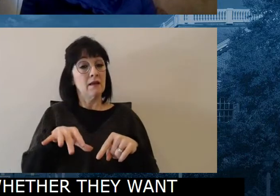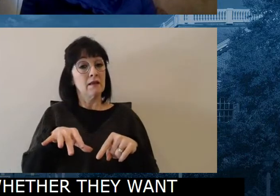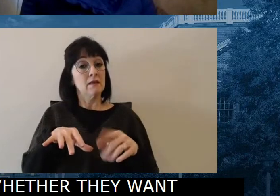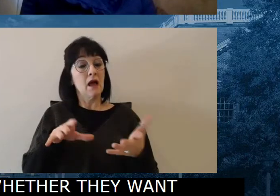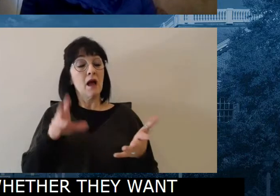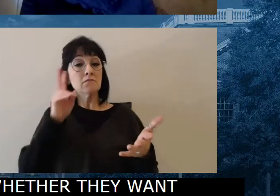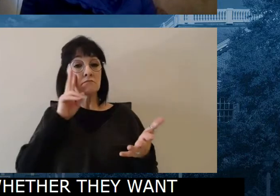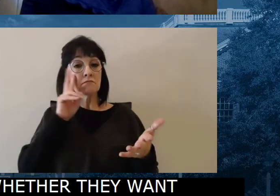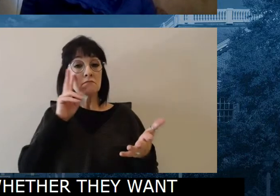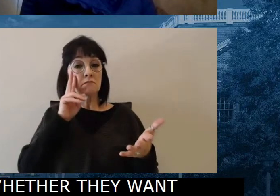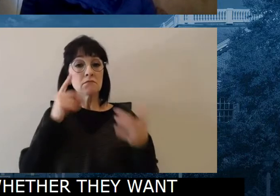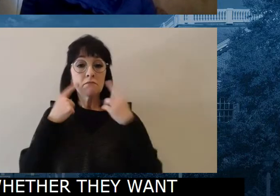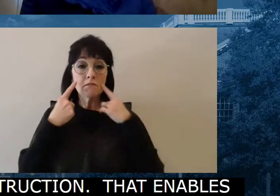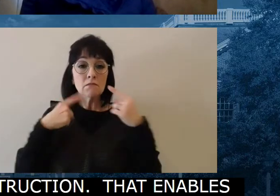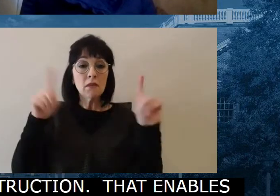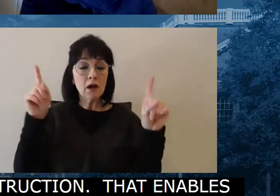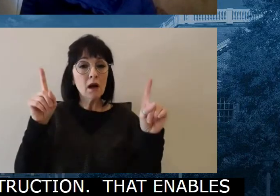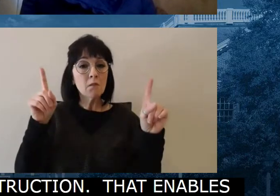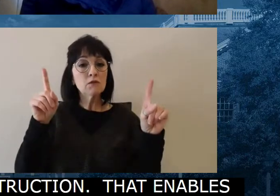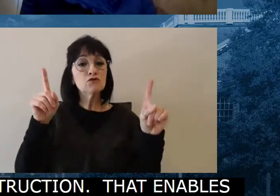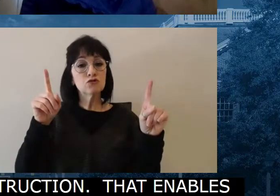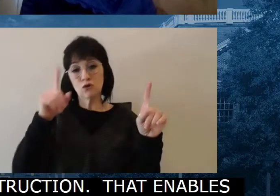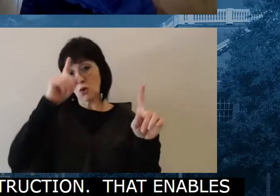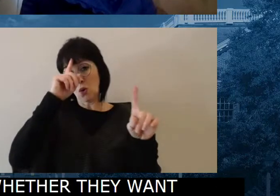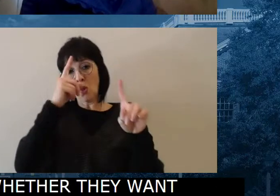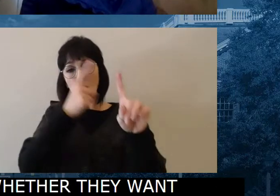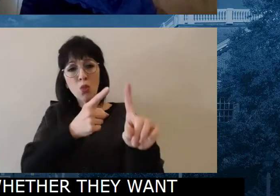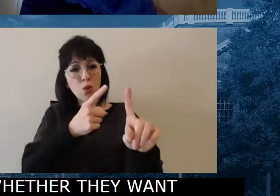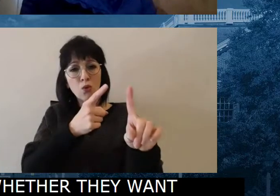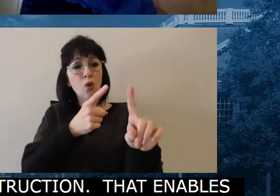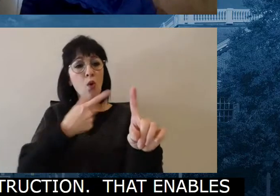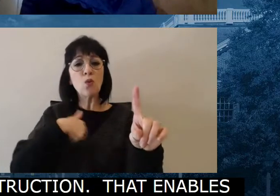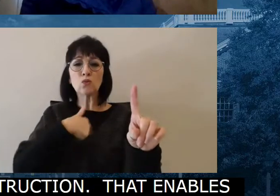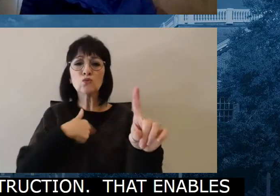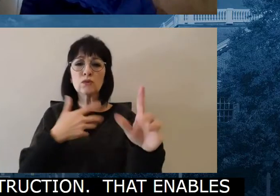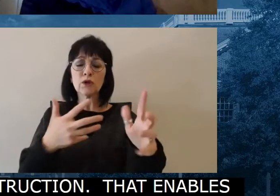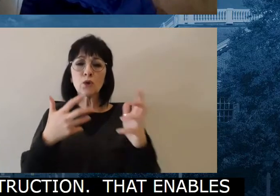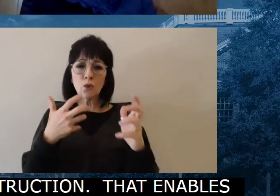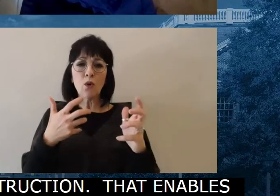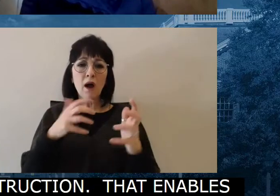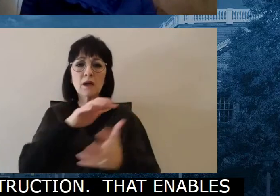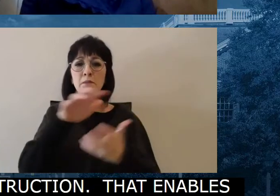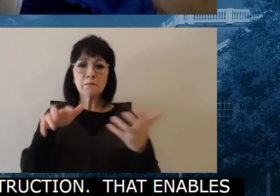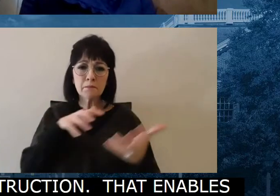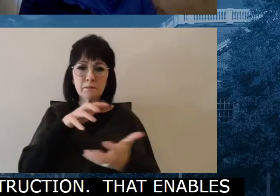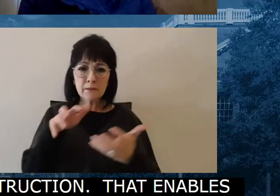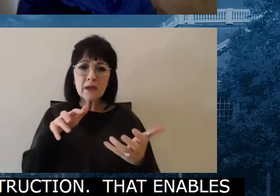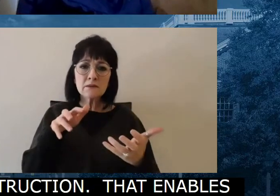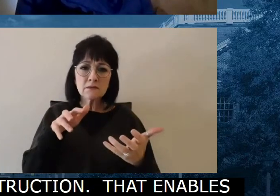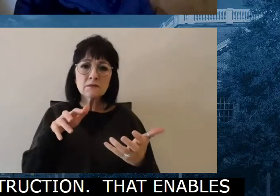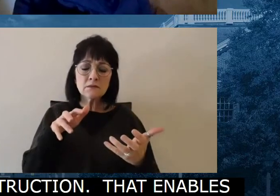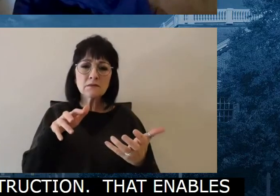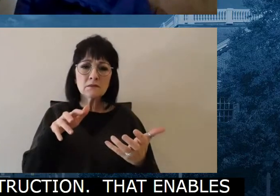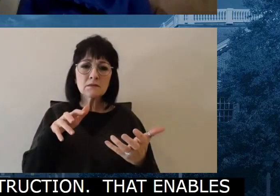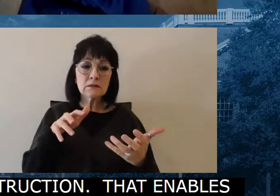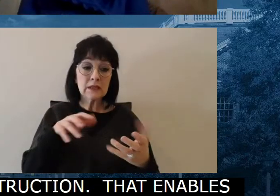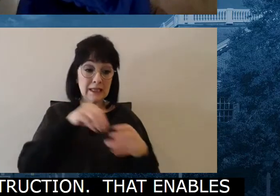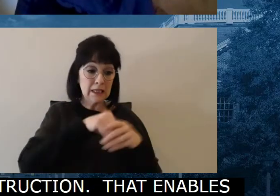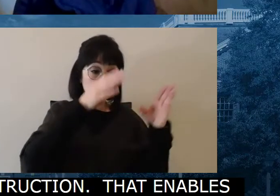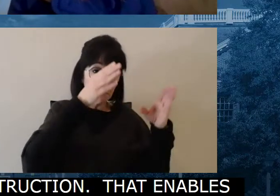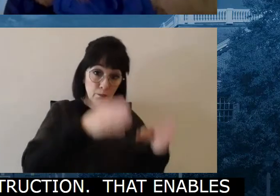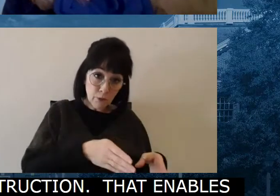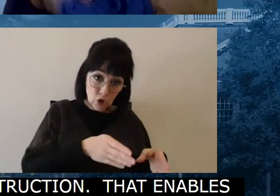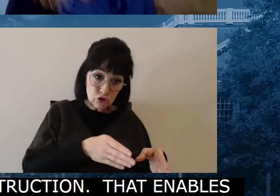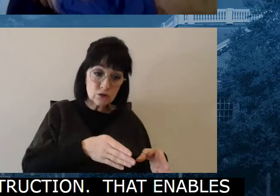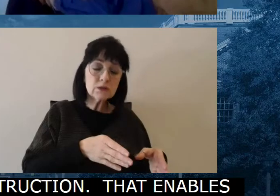accomplish the goals of the hybrid model, meaning a mixed of in-person instruction and